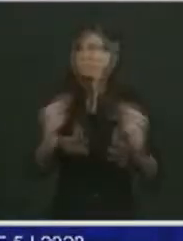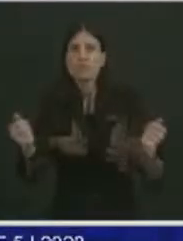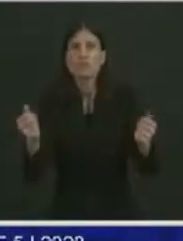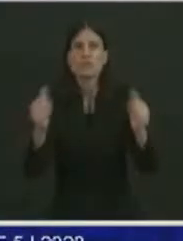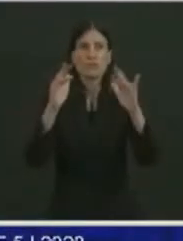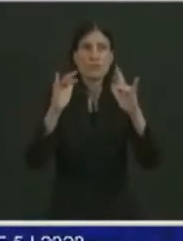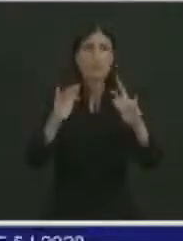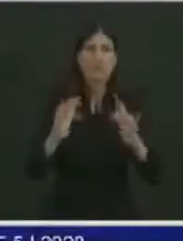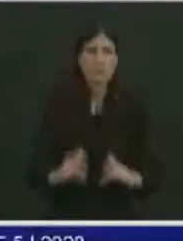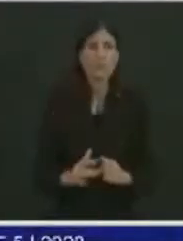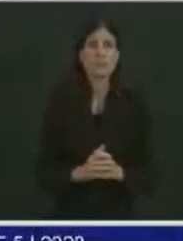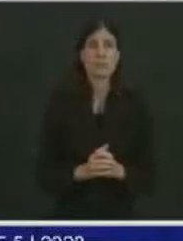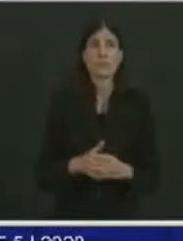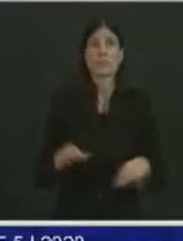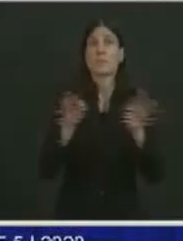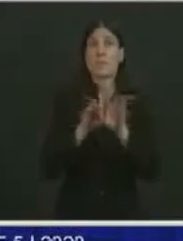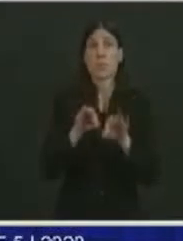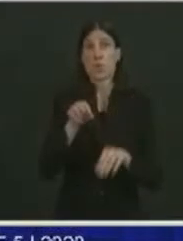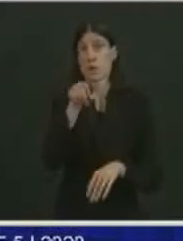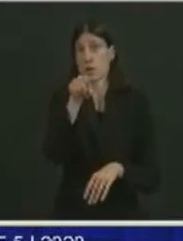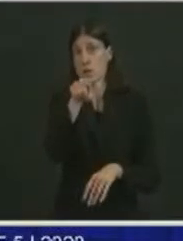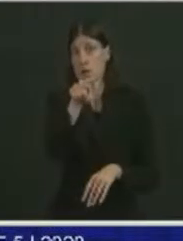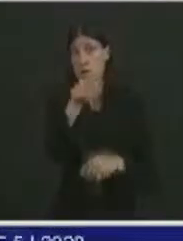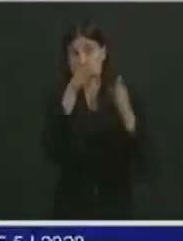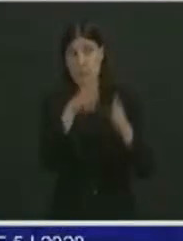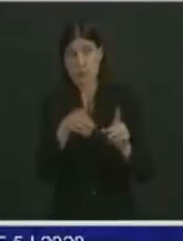to quarantine for 14 days.